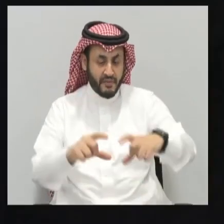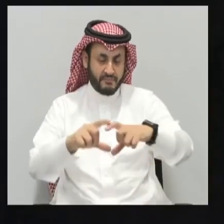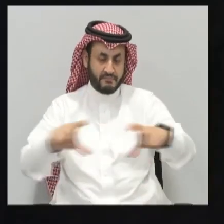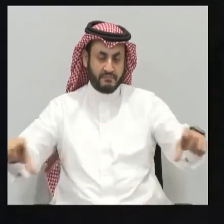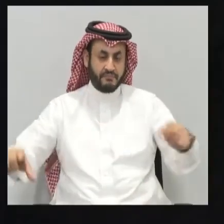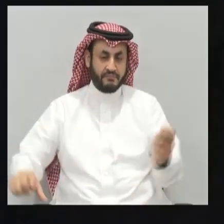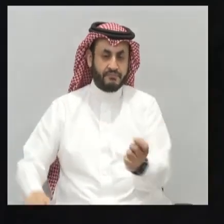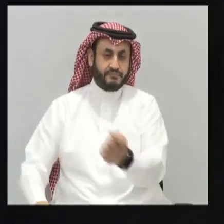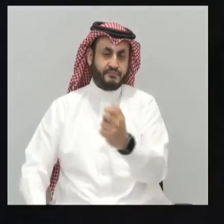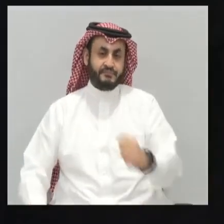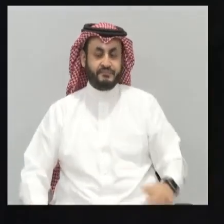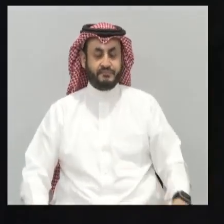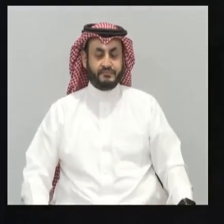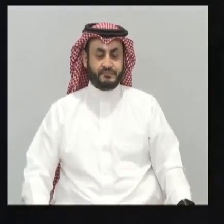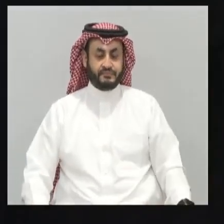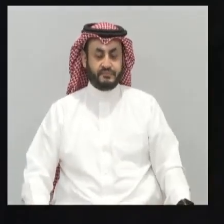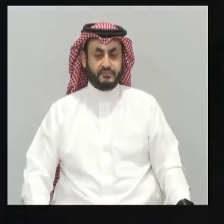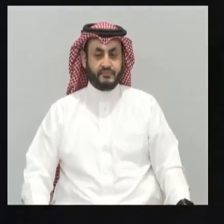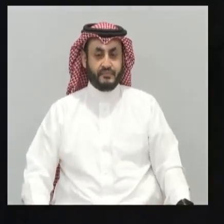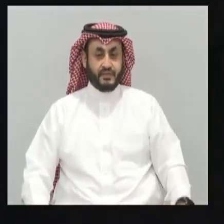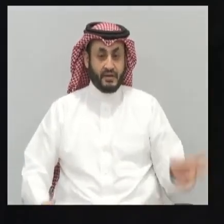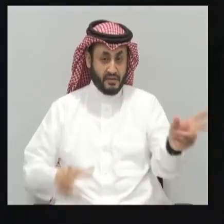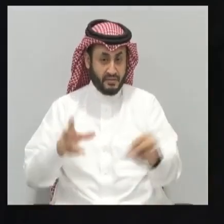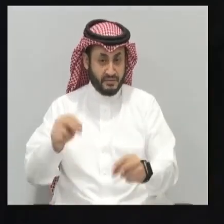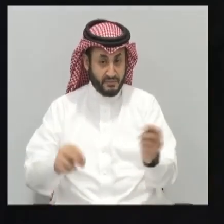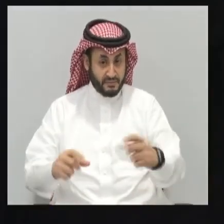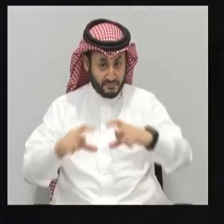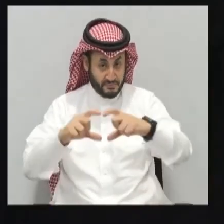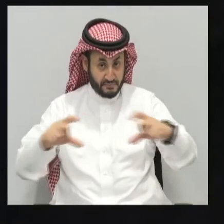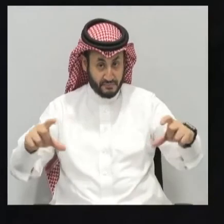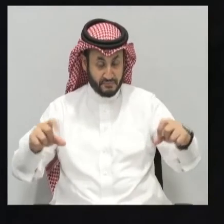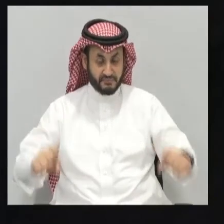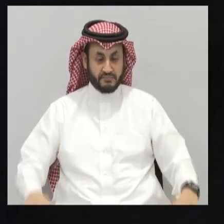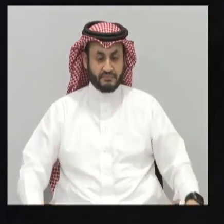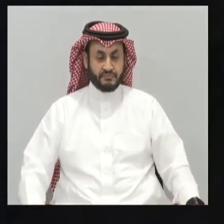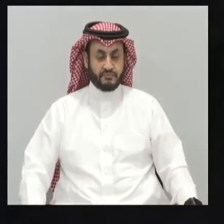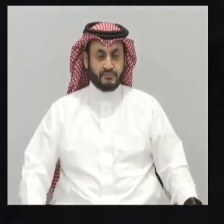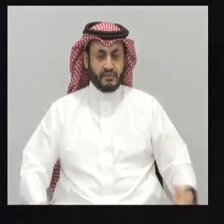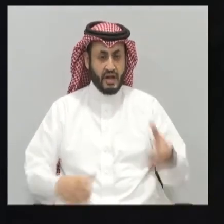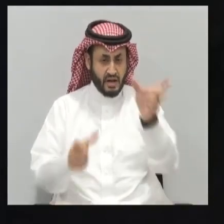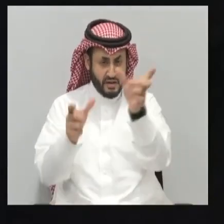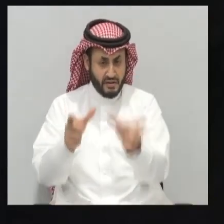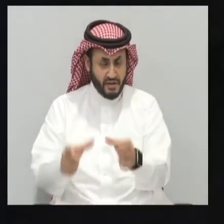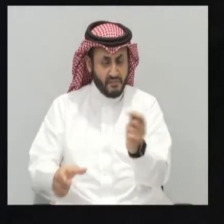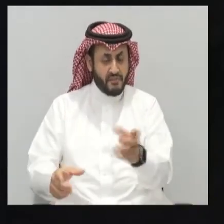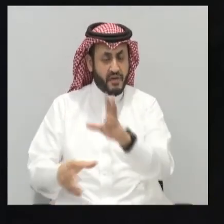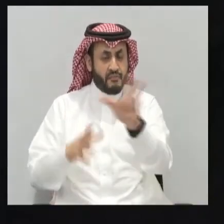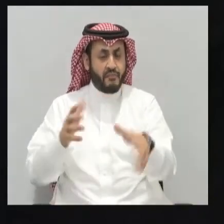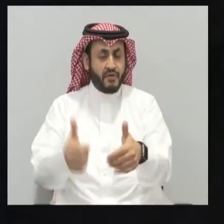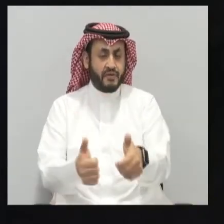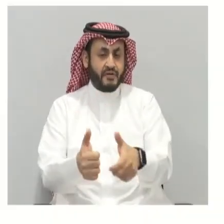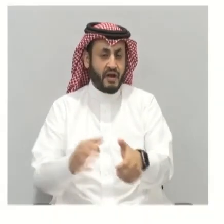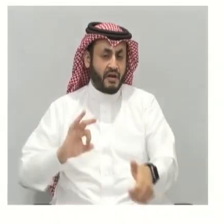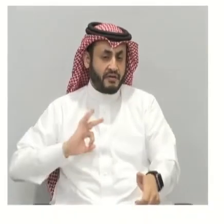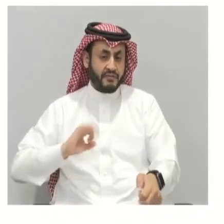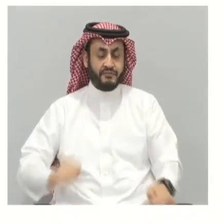questions, gather the information gather the answers you wrote, and try to write a text or a paragraph about your